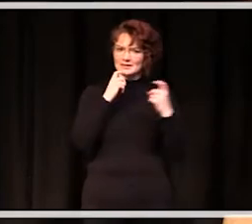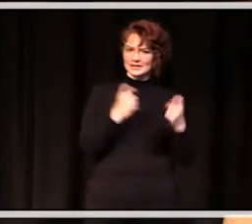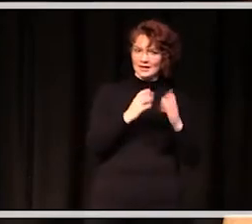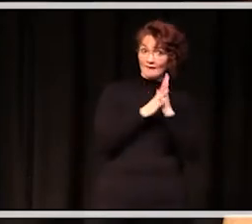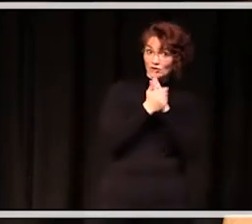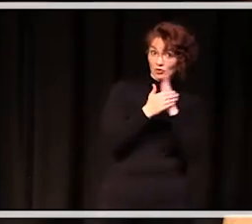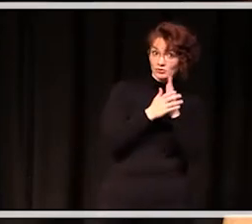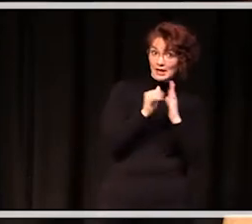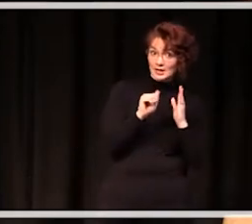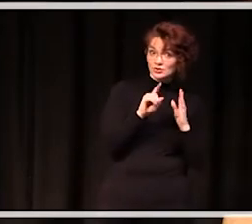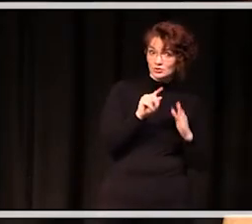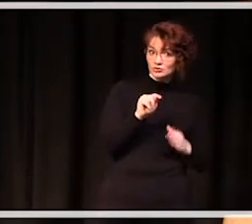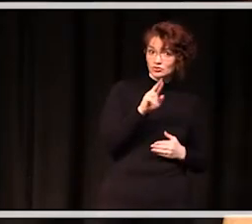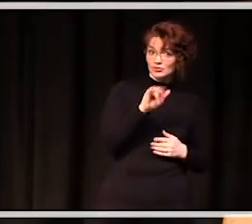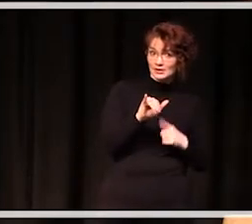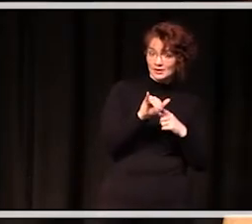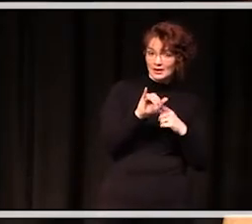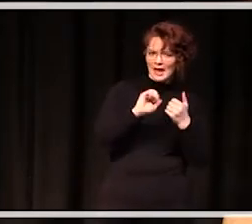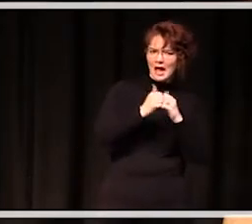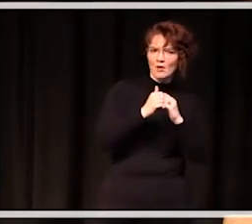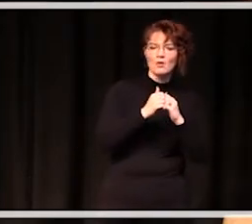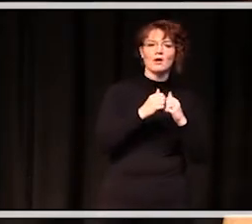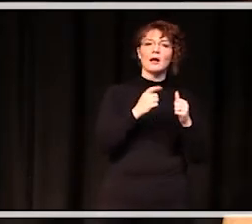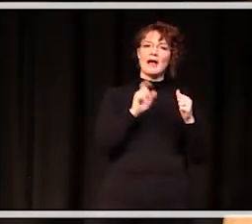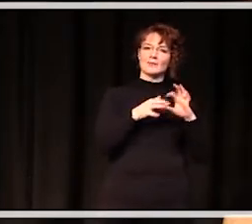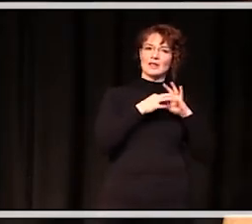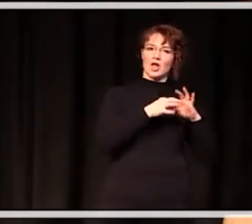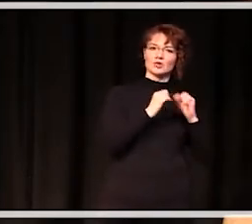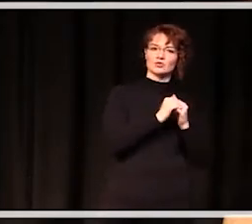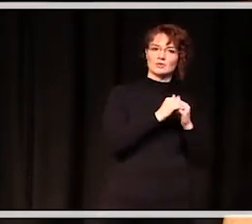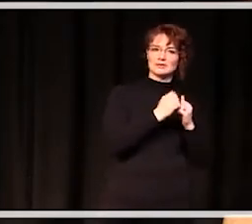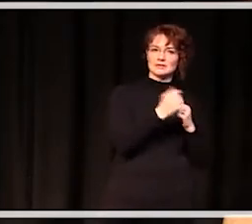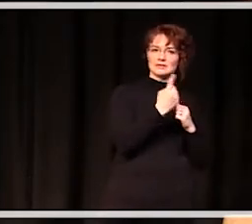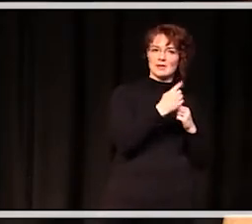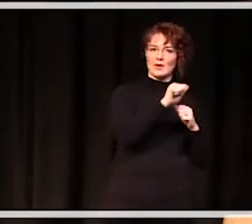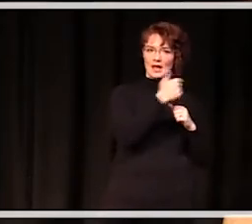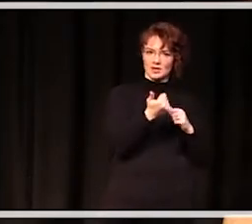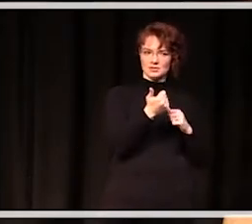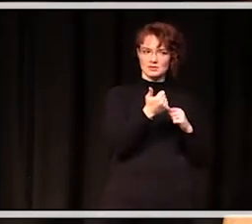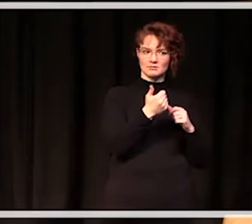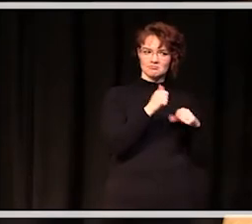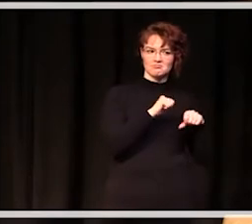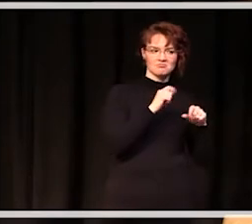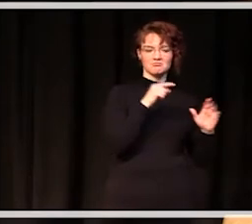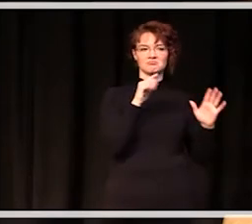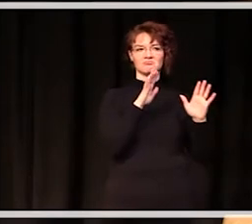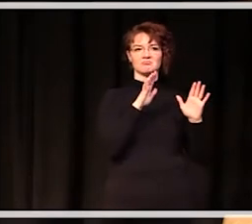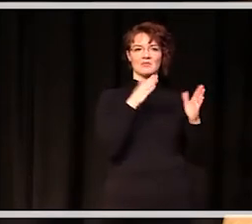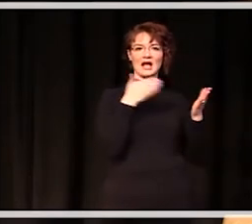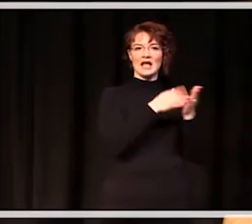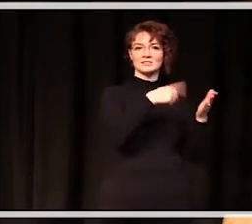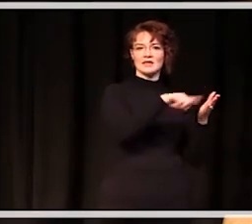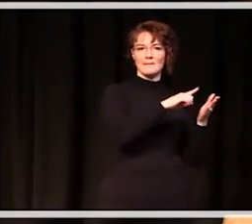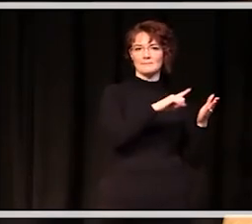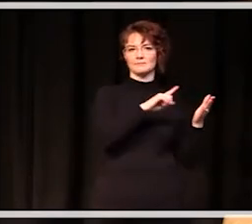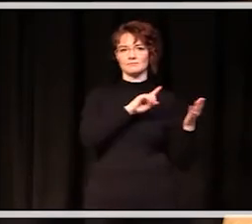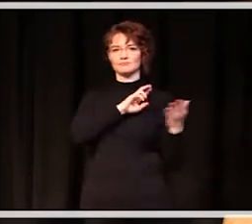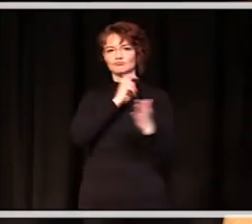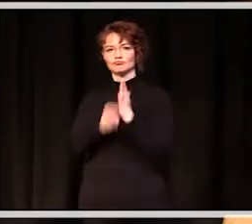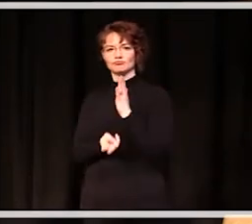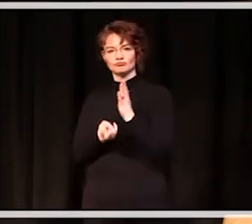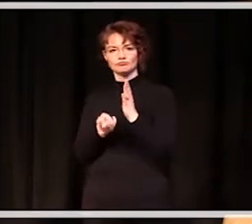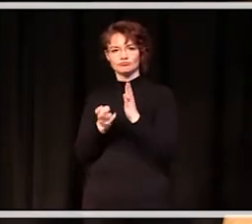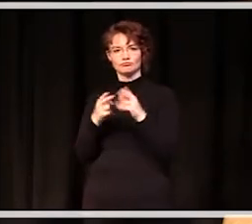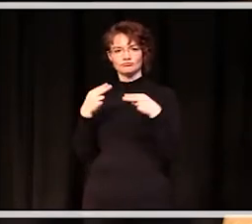you actually have to belong to someone else and betray them and give yourself to someone else that you do not belong to. And